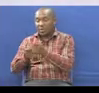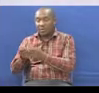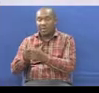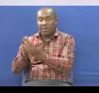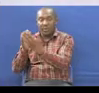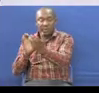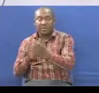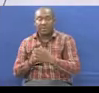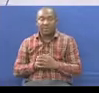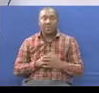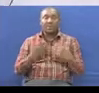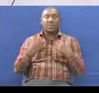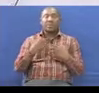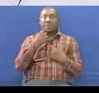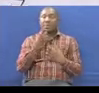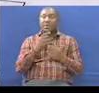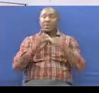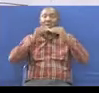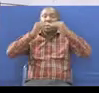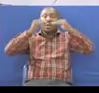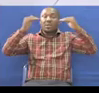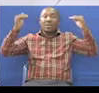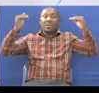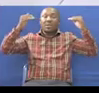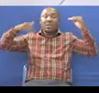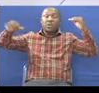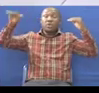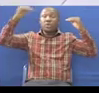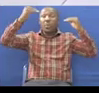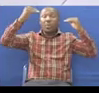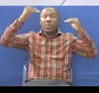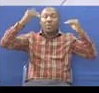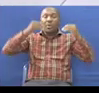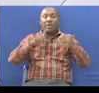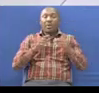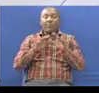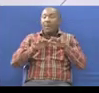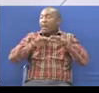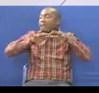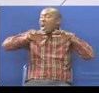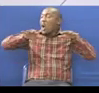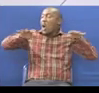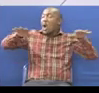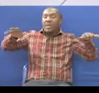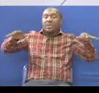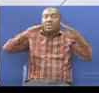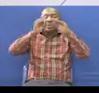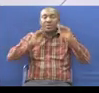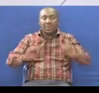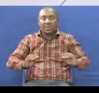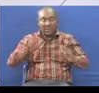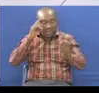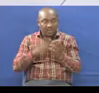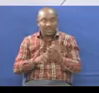top, it has a broad structures. Now here the broad structures, they indicate that the life expectancy is high. So if